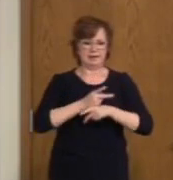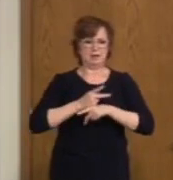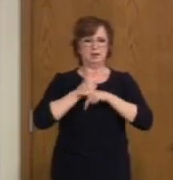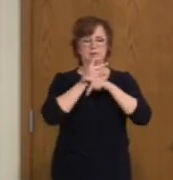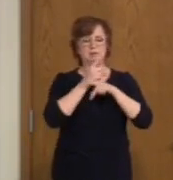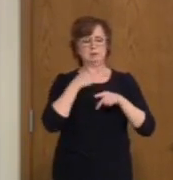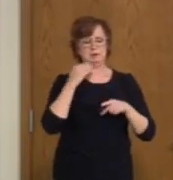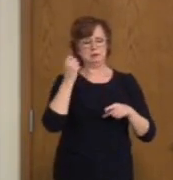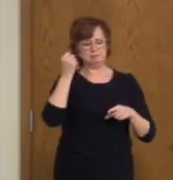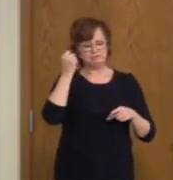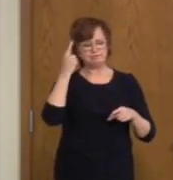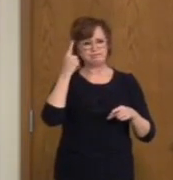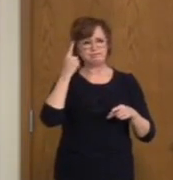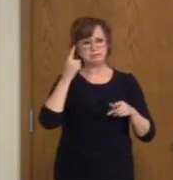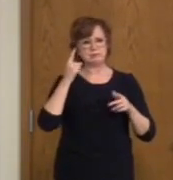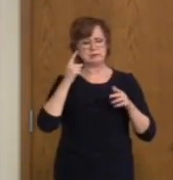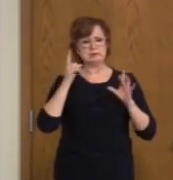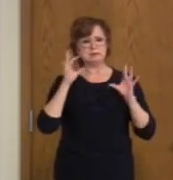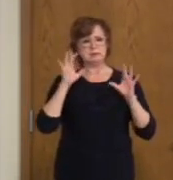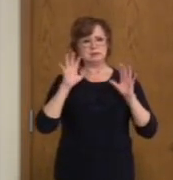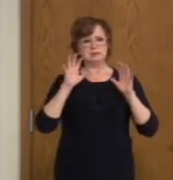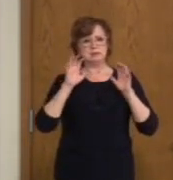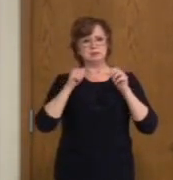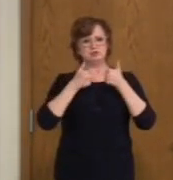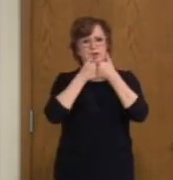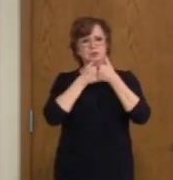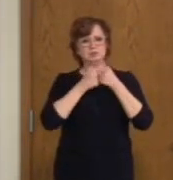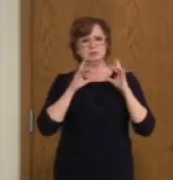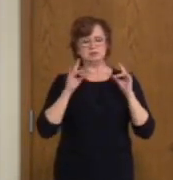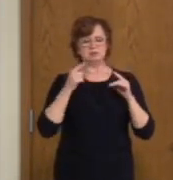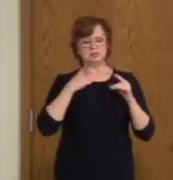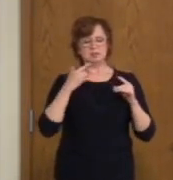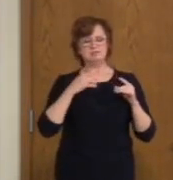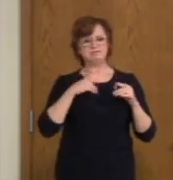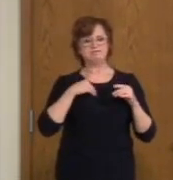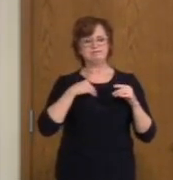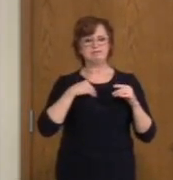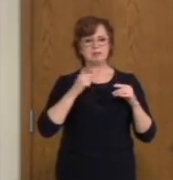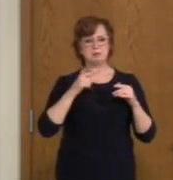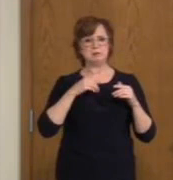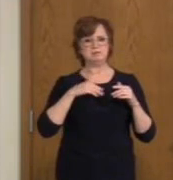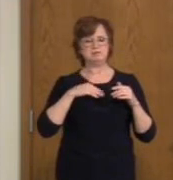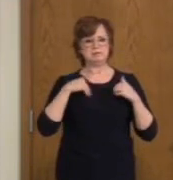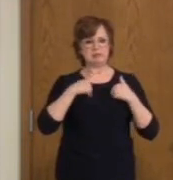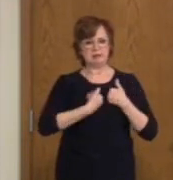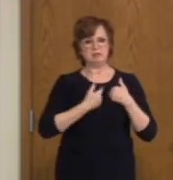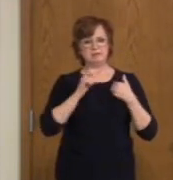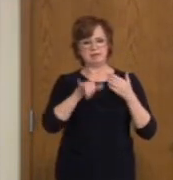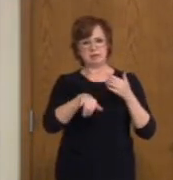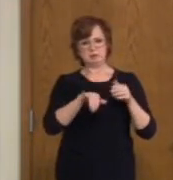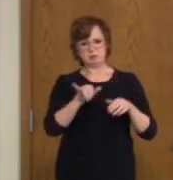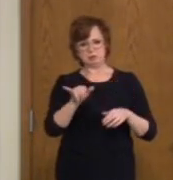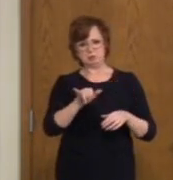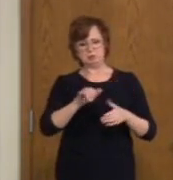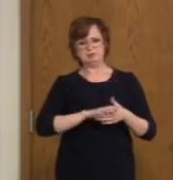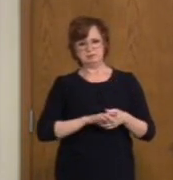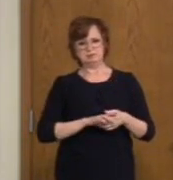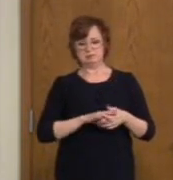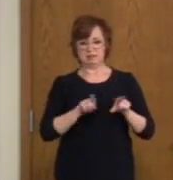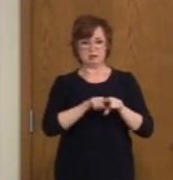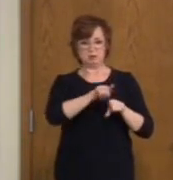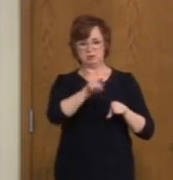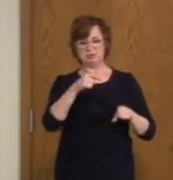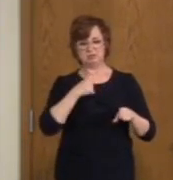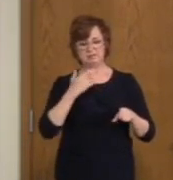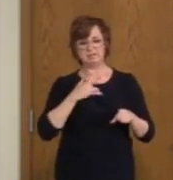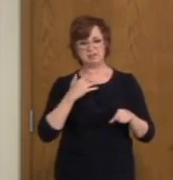as it is, and I'm as fatigued as anyone with the measures that have been in place. As challenging as it is,